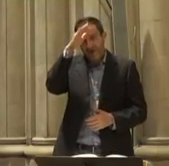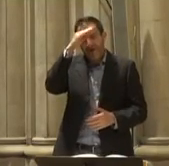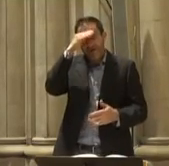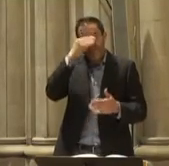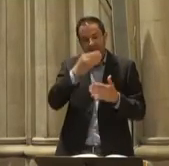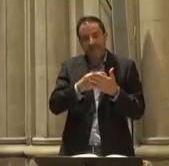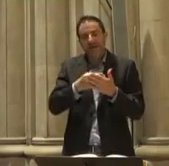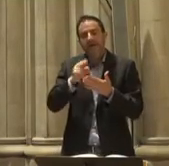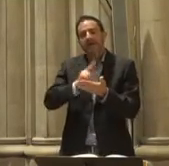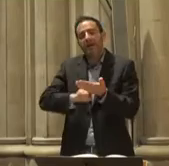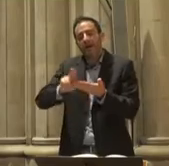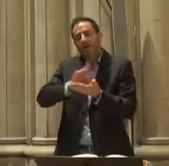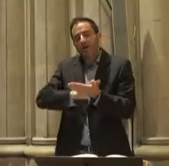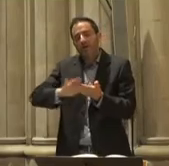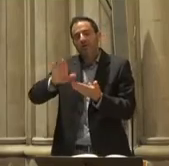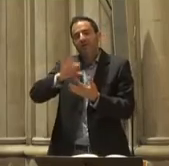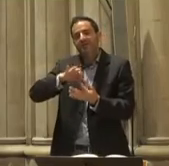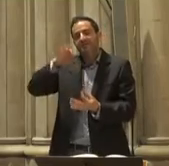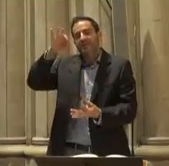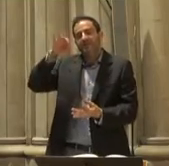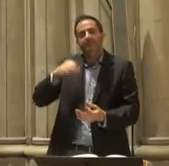Son, and Holy Spirit.